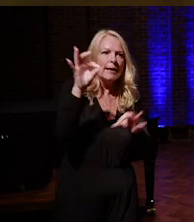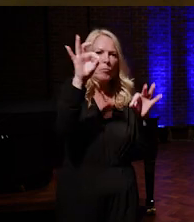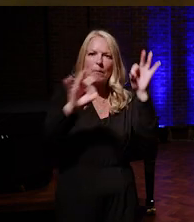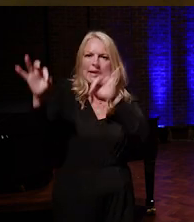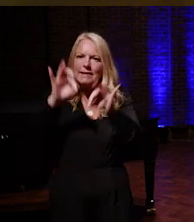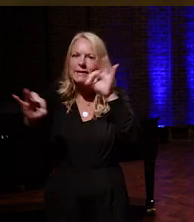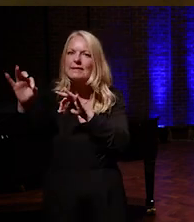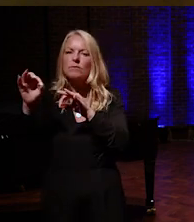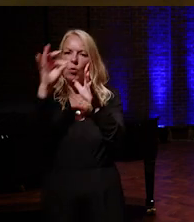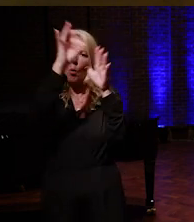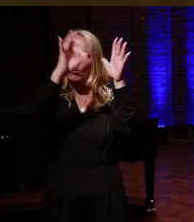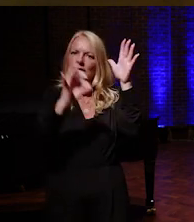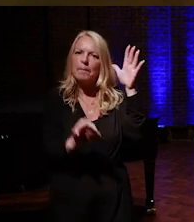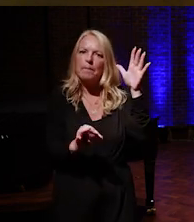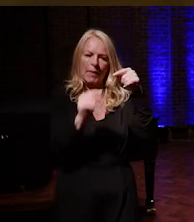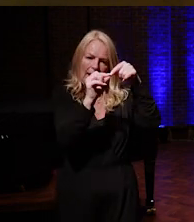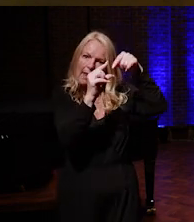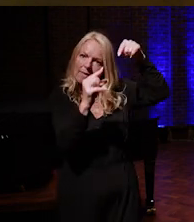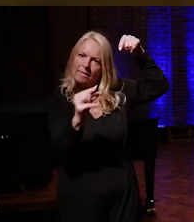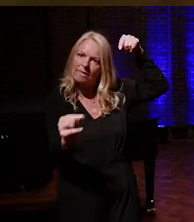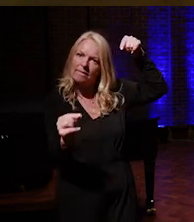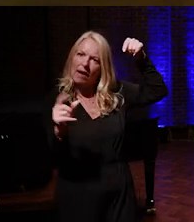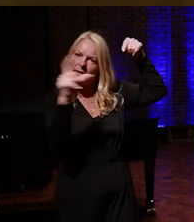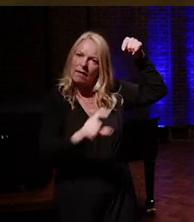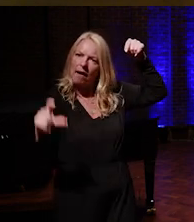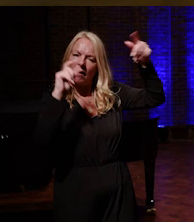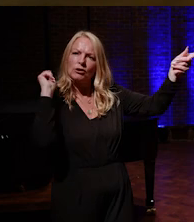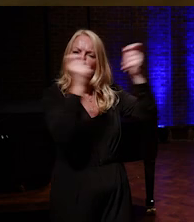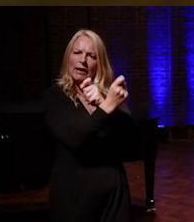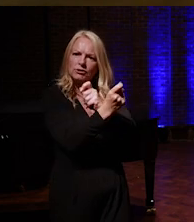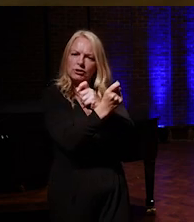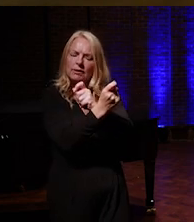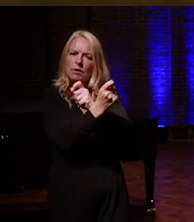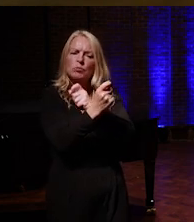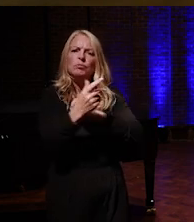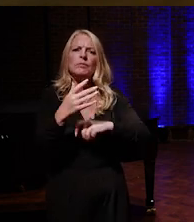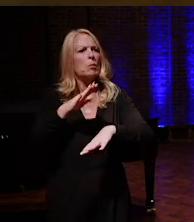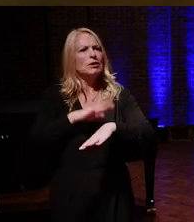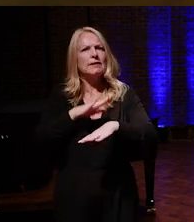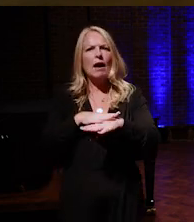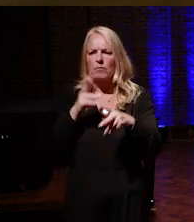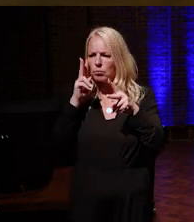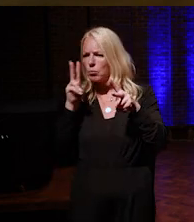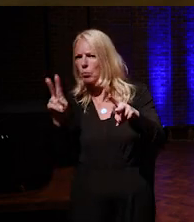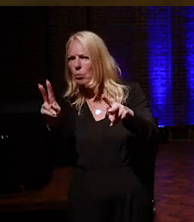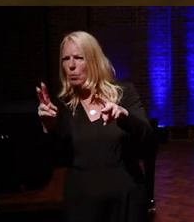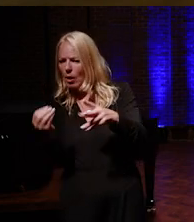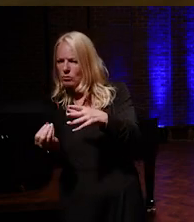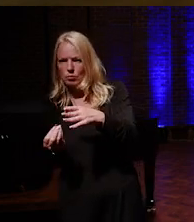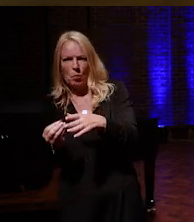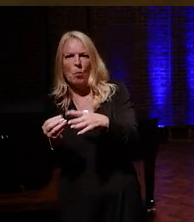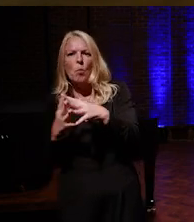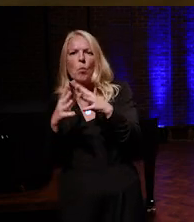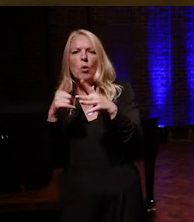leaves in the autumn. And I found that it took more time to pause and notice the weeds growing up through the pavements